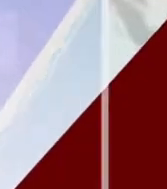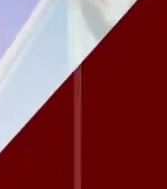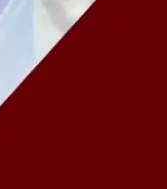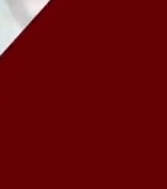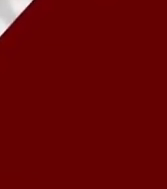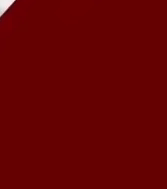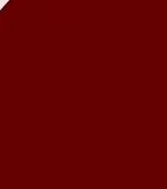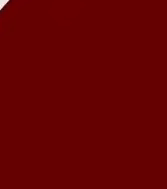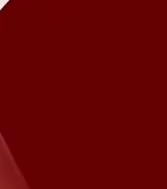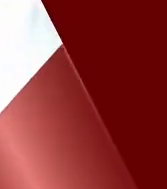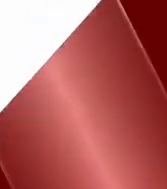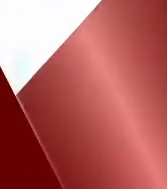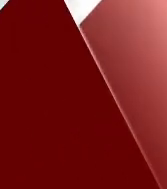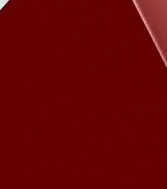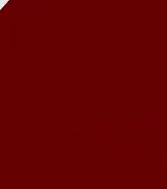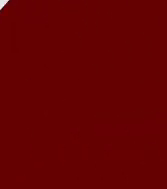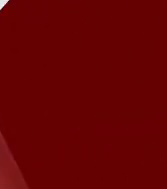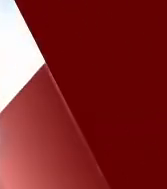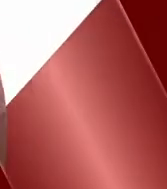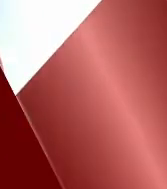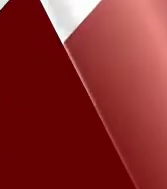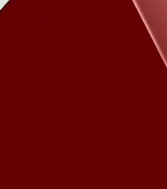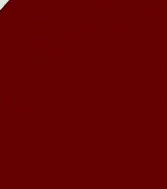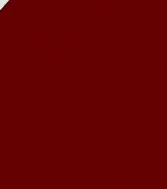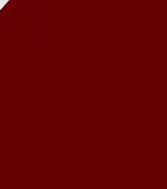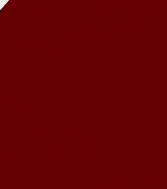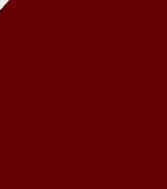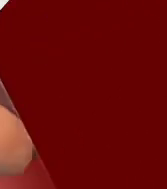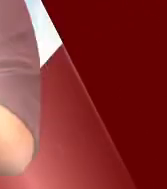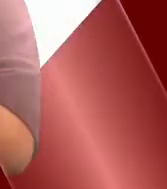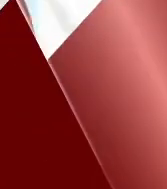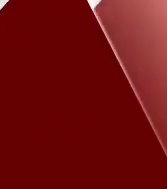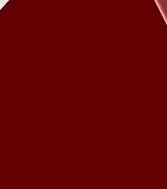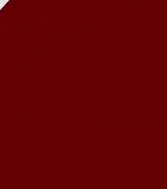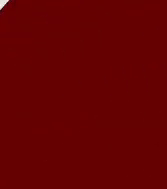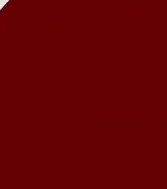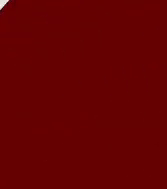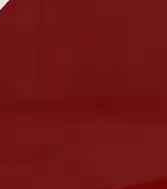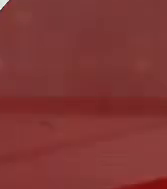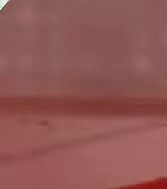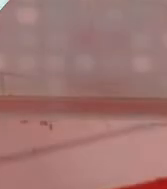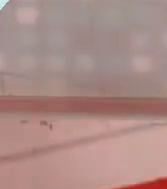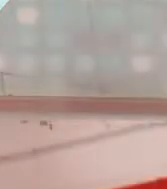This is KUTV Primetime News with Irene Mwangi.